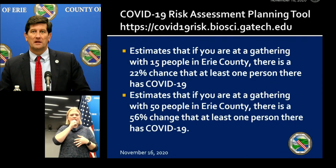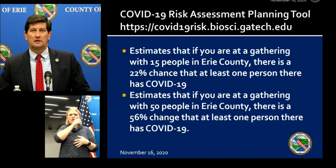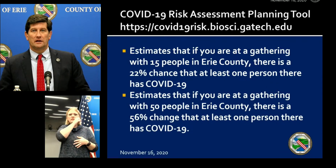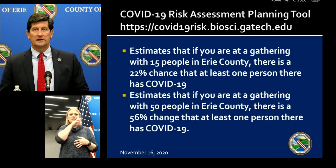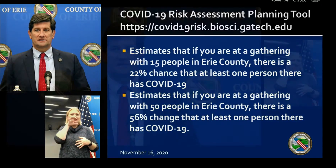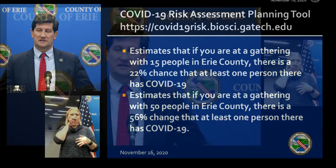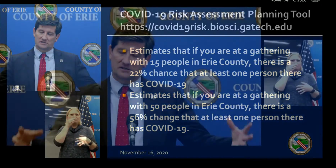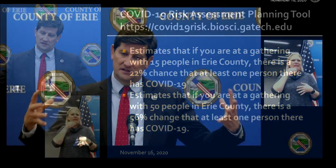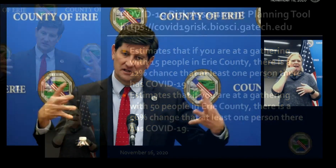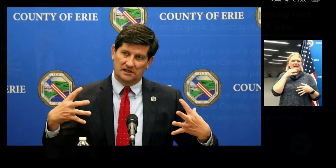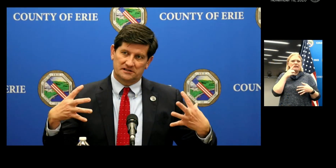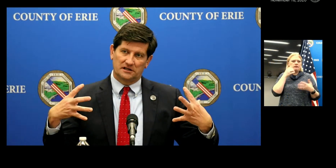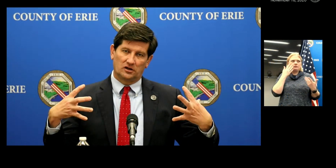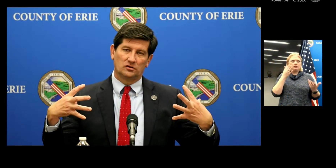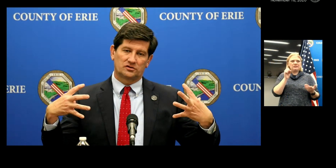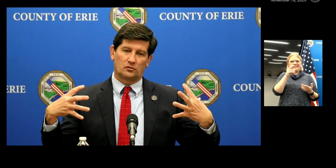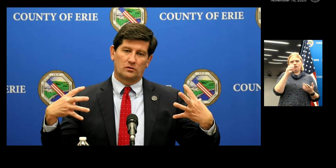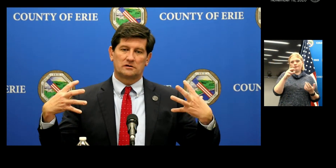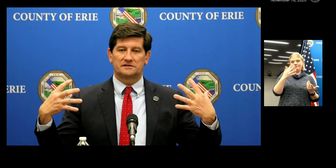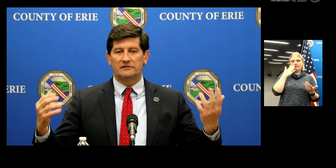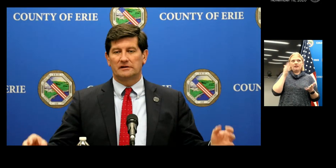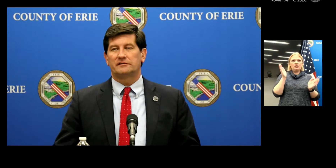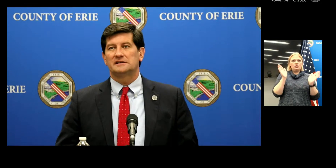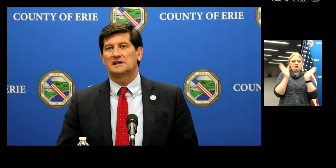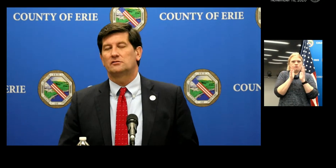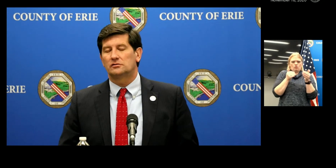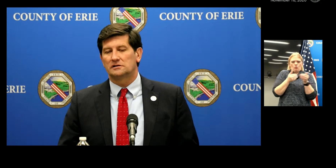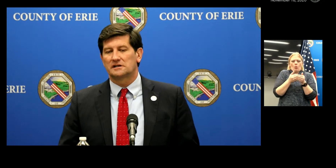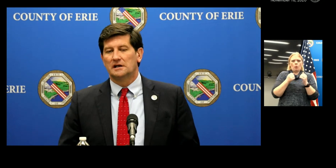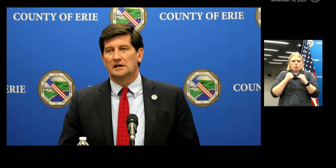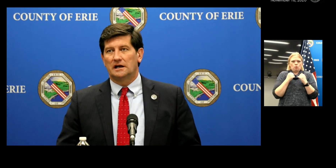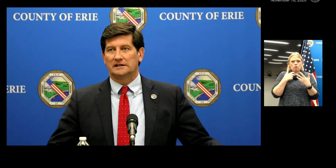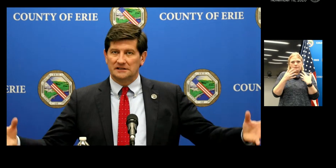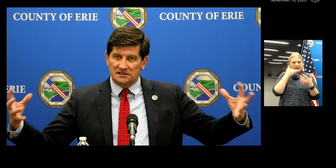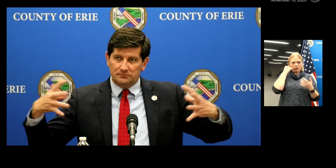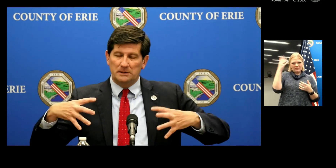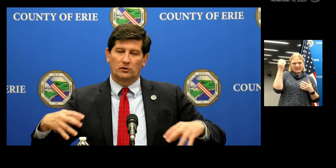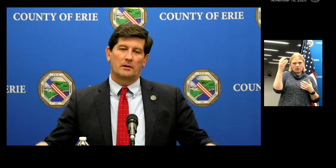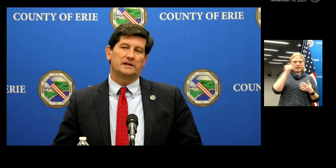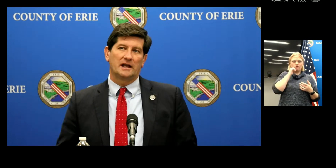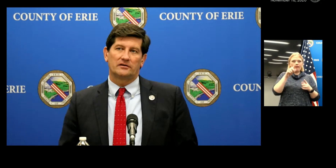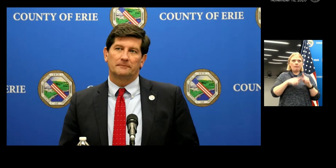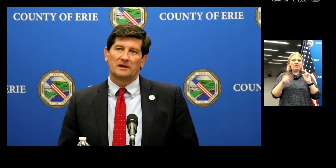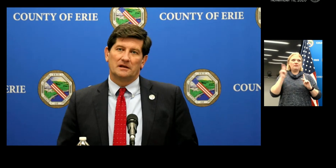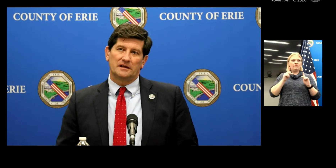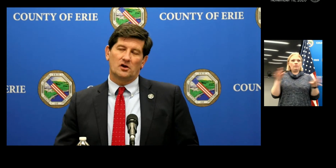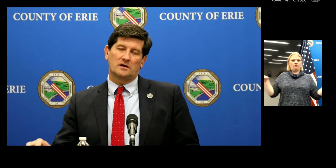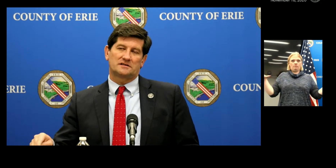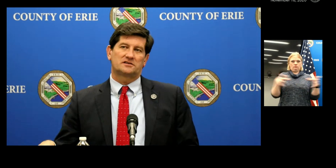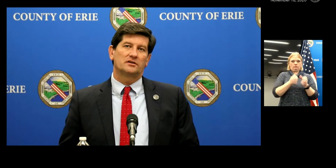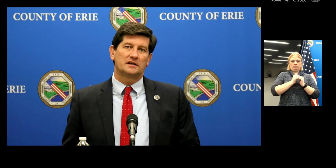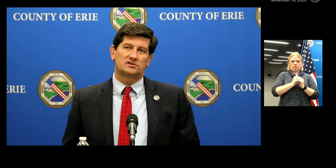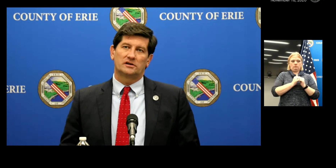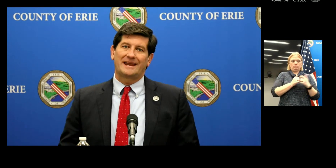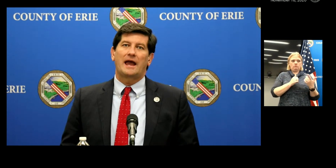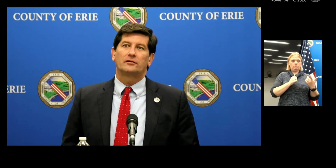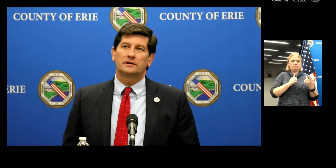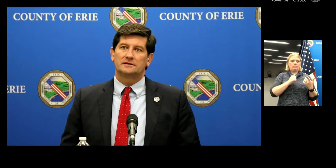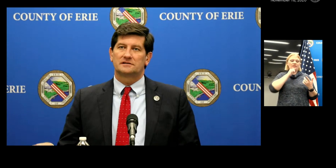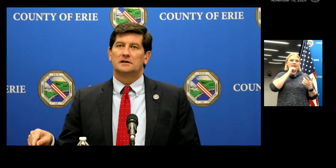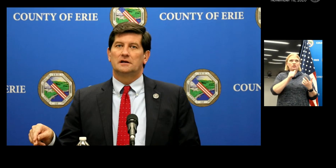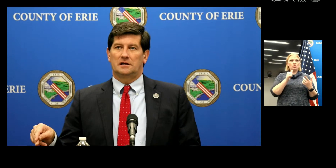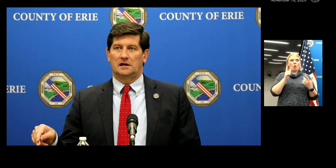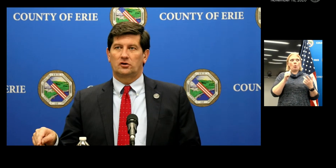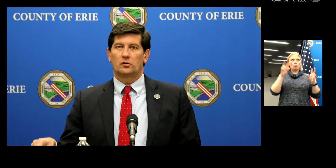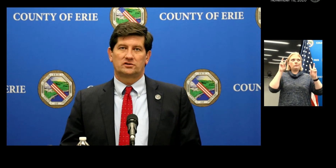that. It's in a closer quarters, even if it is outdoors. At least it's people coming together. They don't necessarily consider